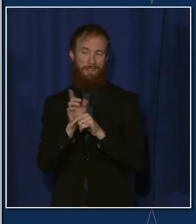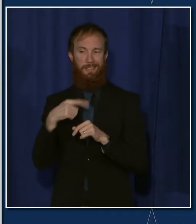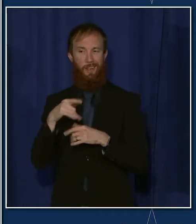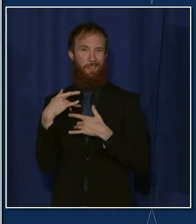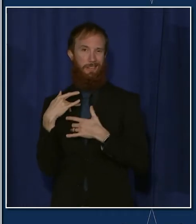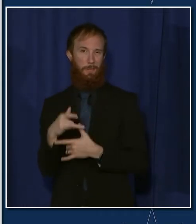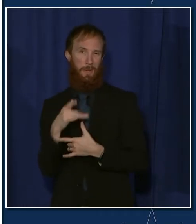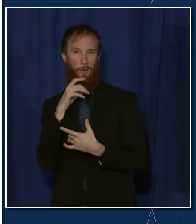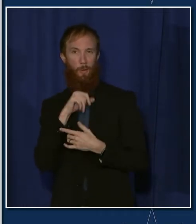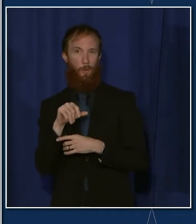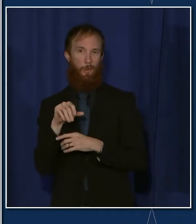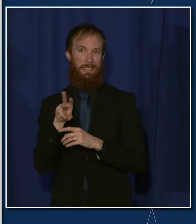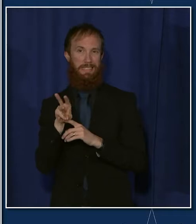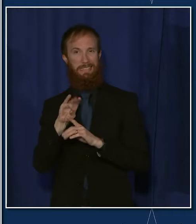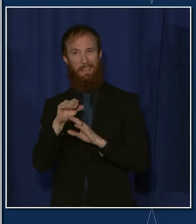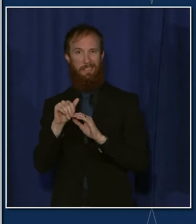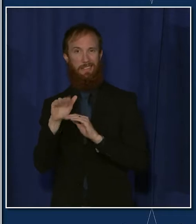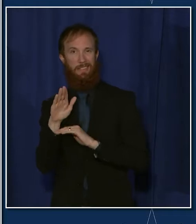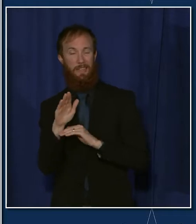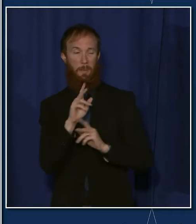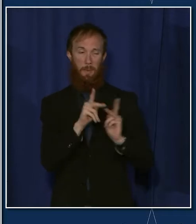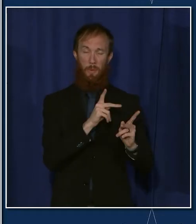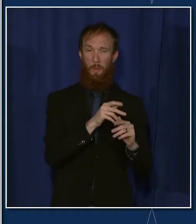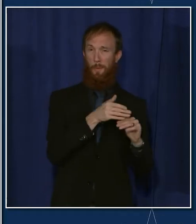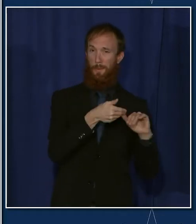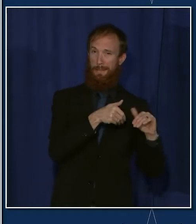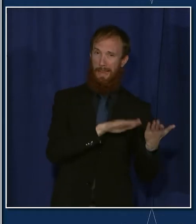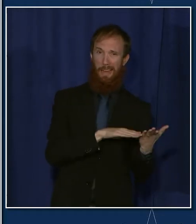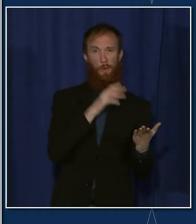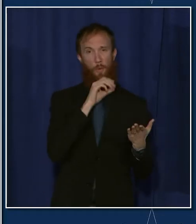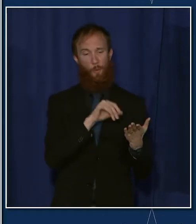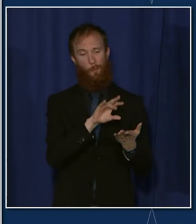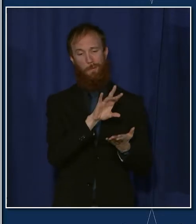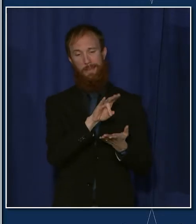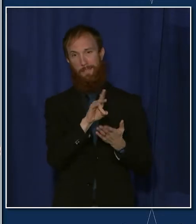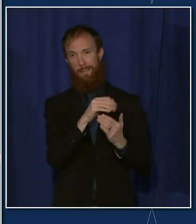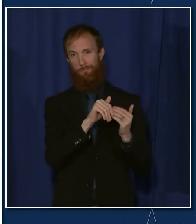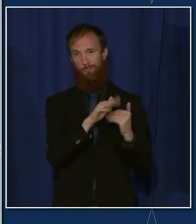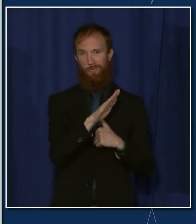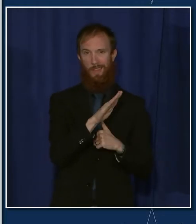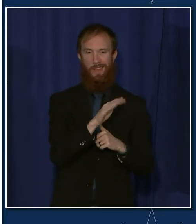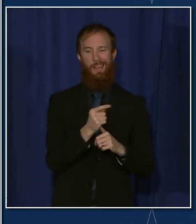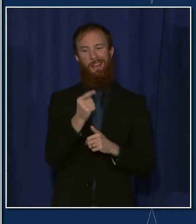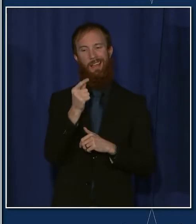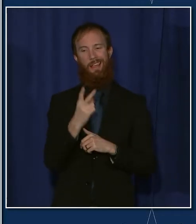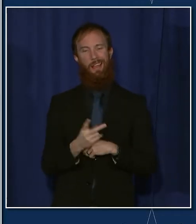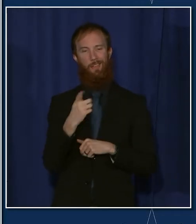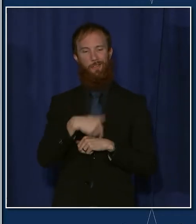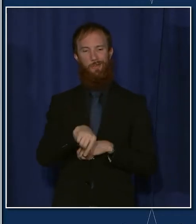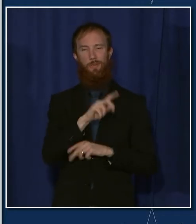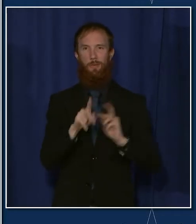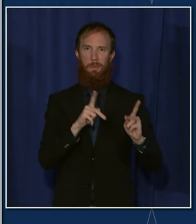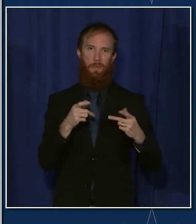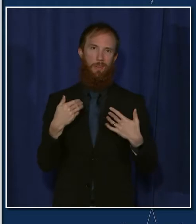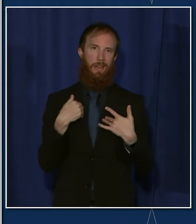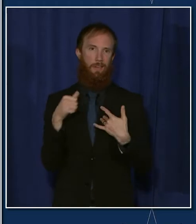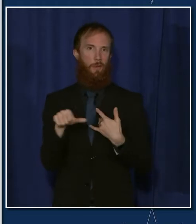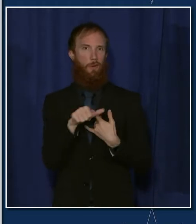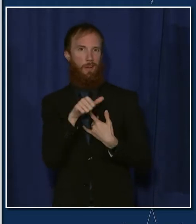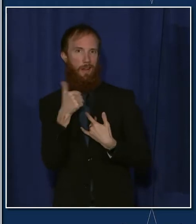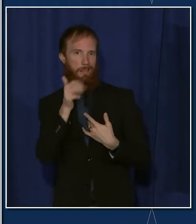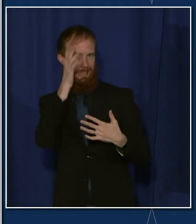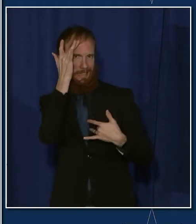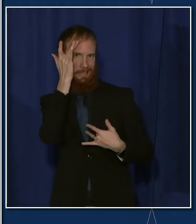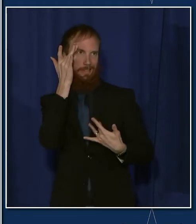the median age is 77. And nearly half of those folks are immunocompromised, with the major diagnosis being active cancer treatment.